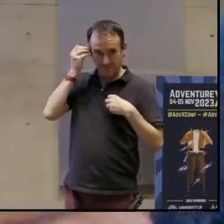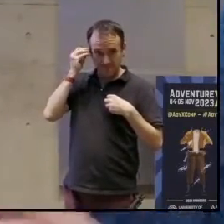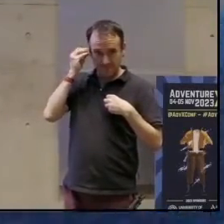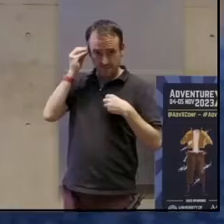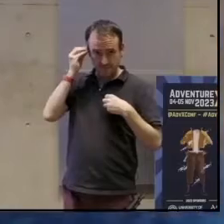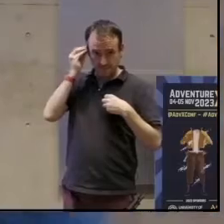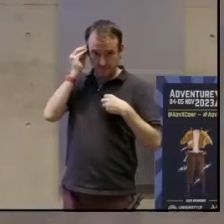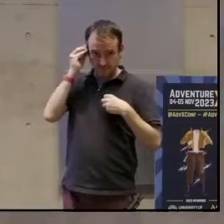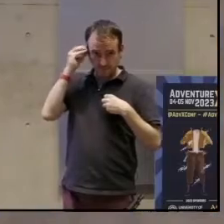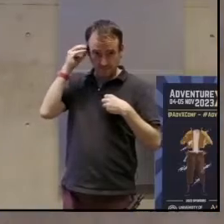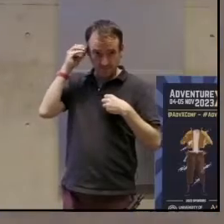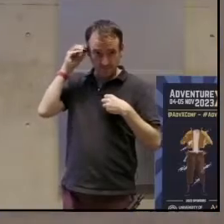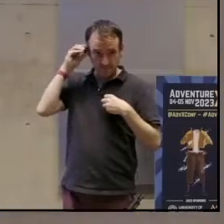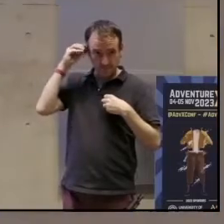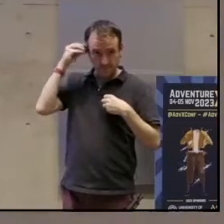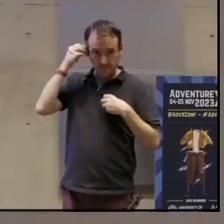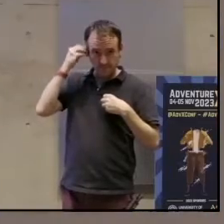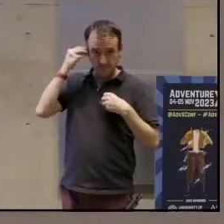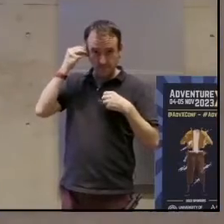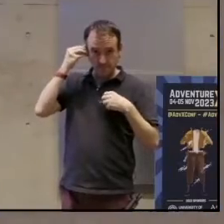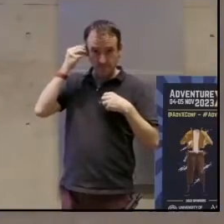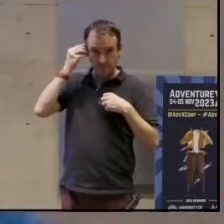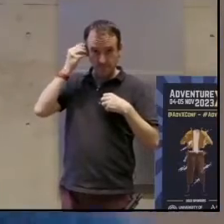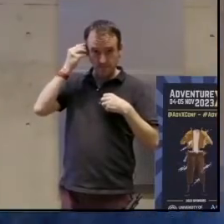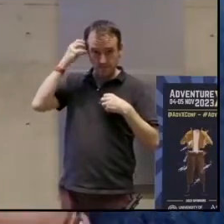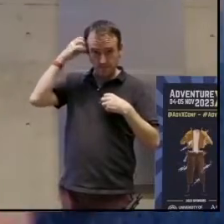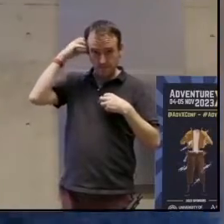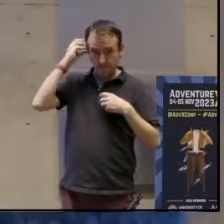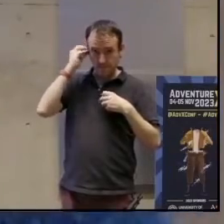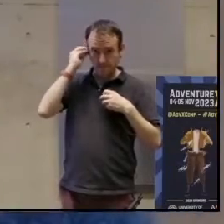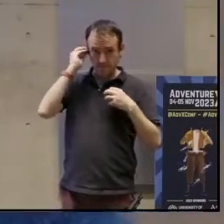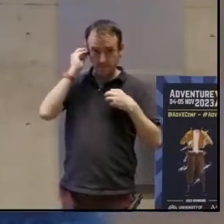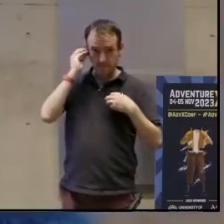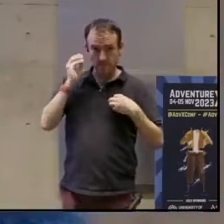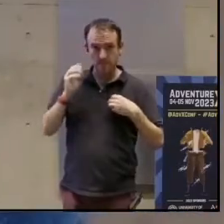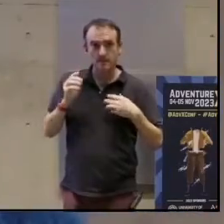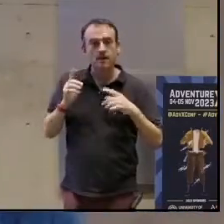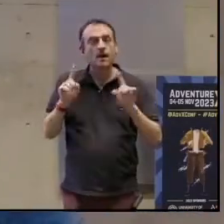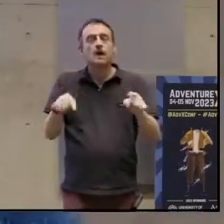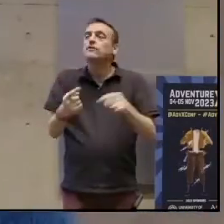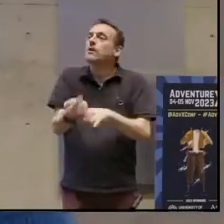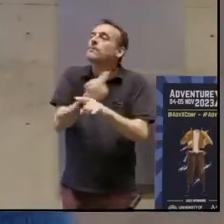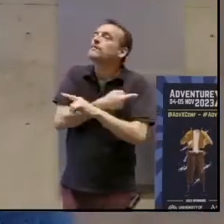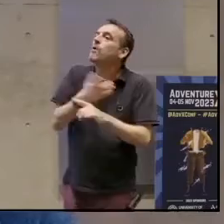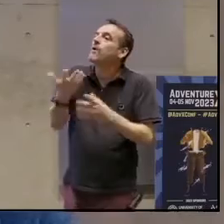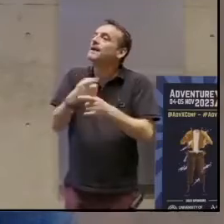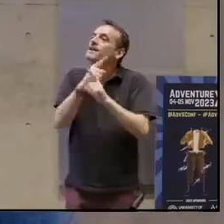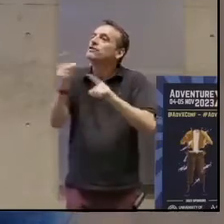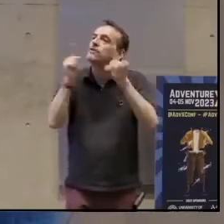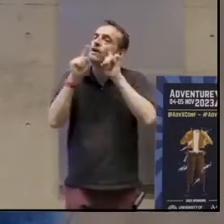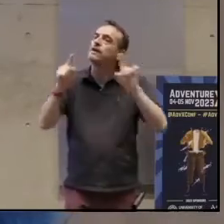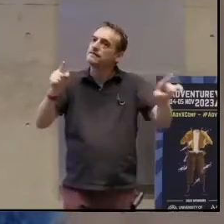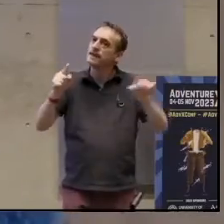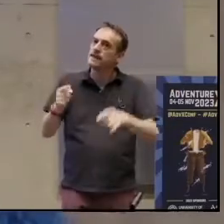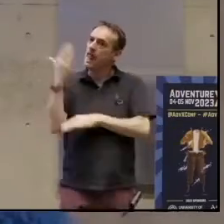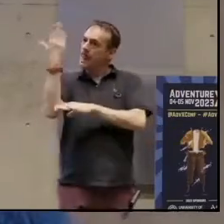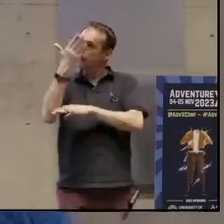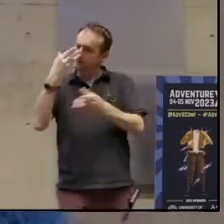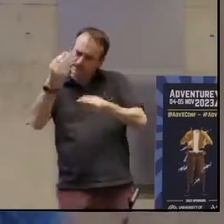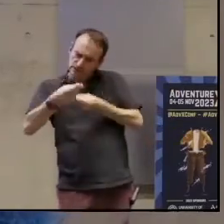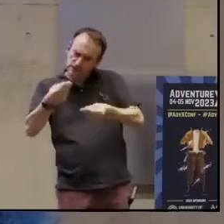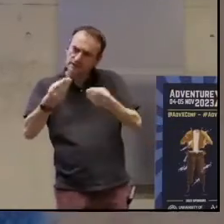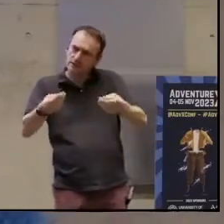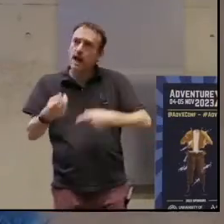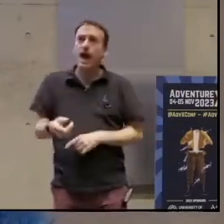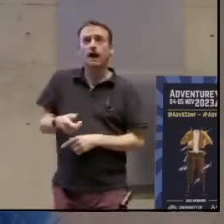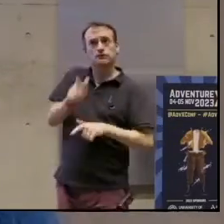language, said basically, hey, where's the women in this? He said, oh, don't worry about the women. That's where we're all trying to get to, which seems kind of